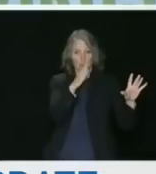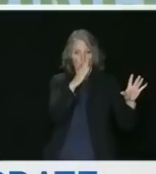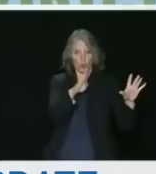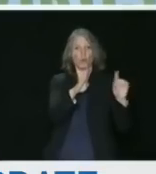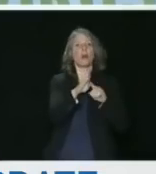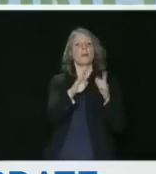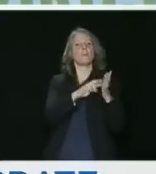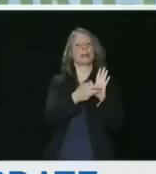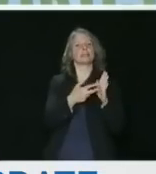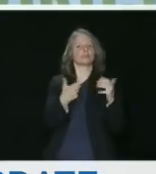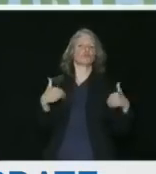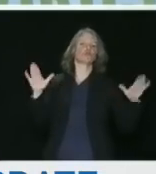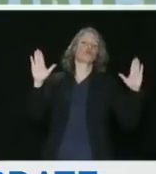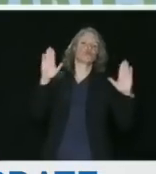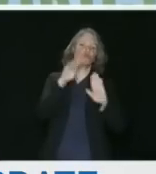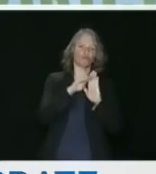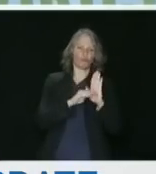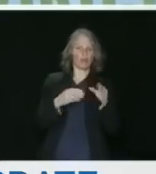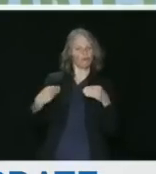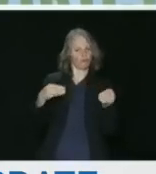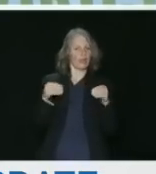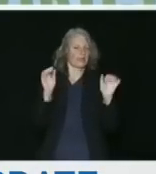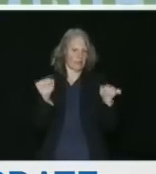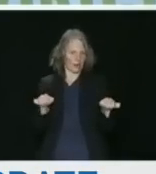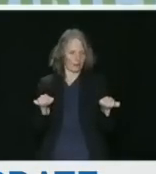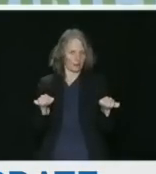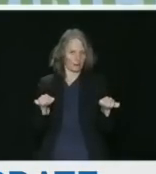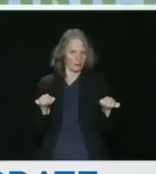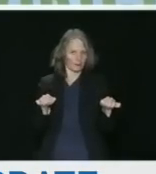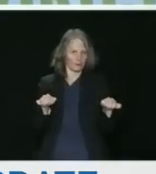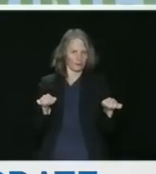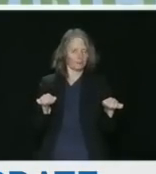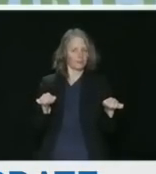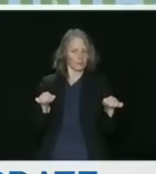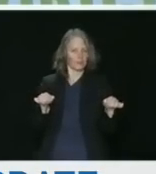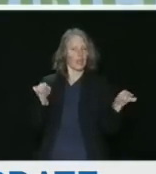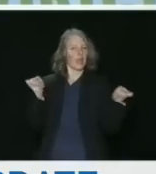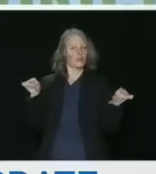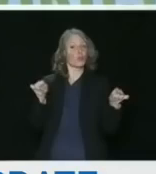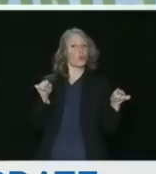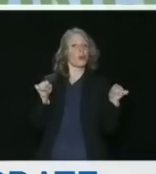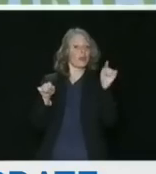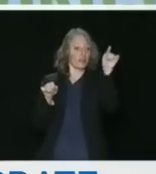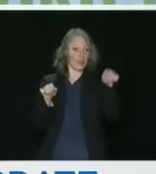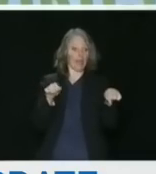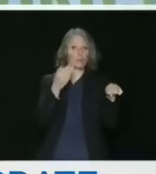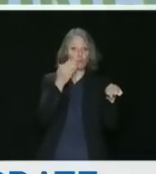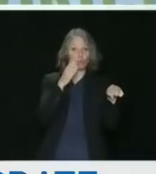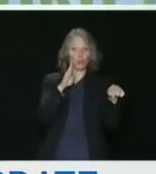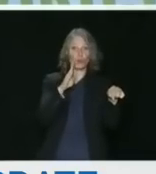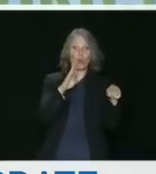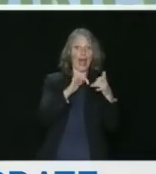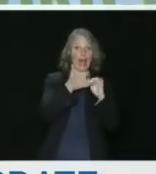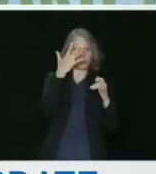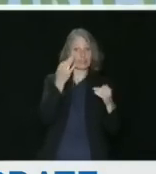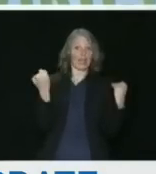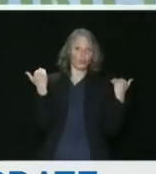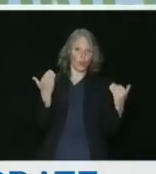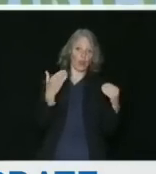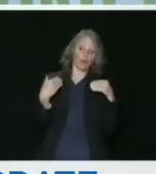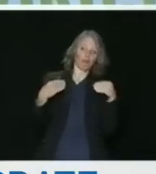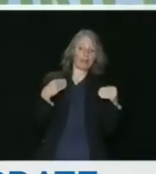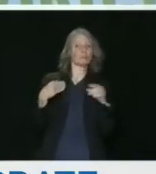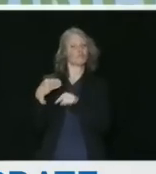right has taken up the vaccine. So that's the trigger for the lift. But really what we're trying to